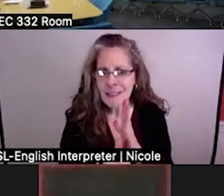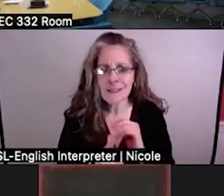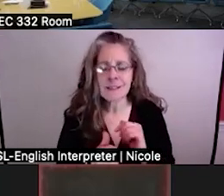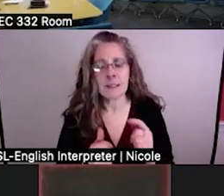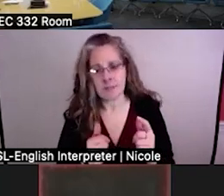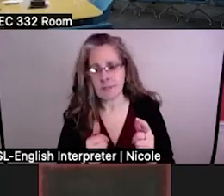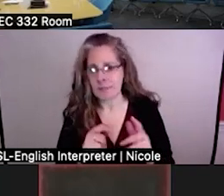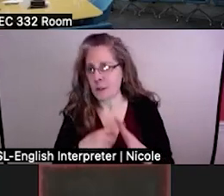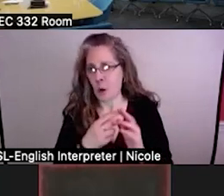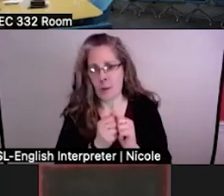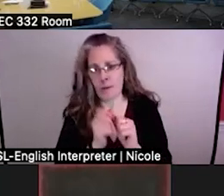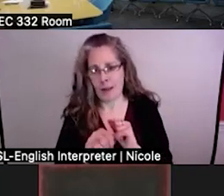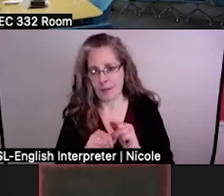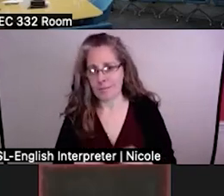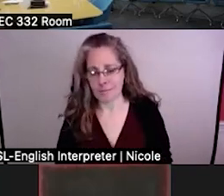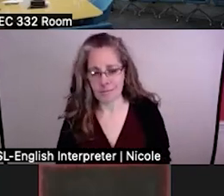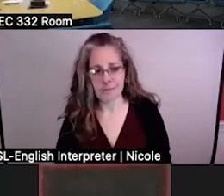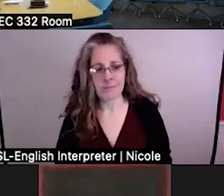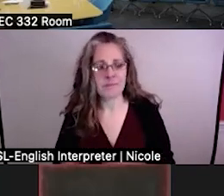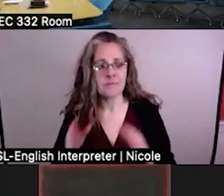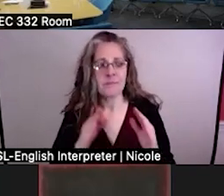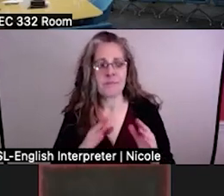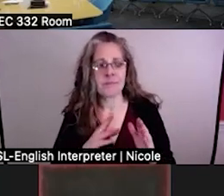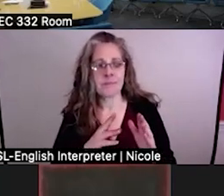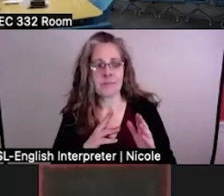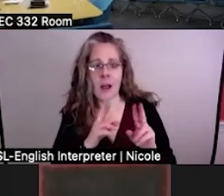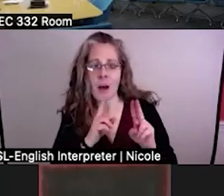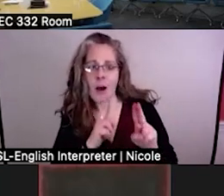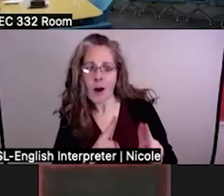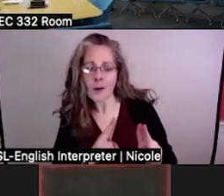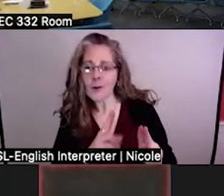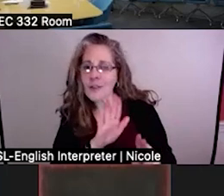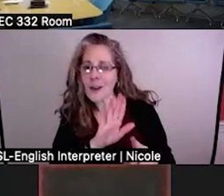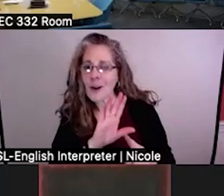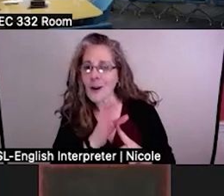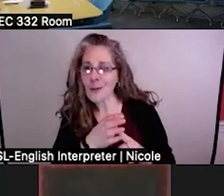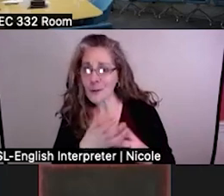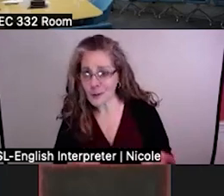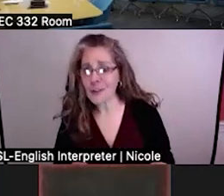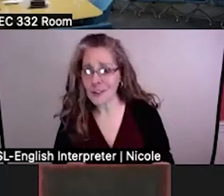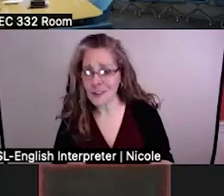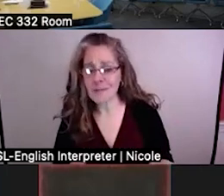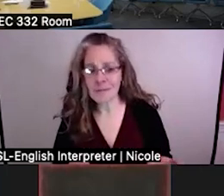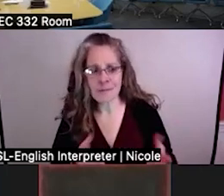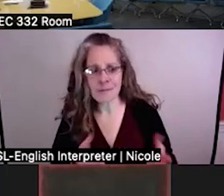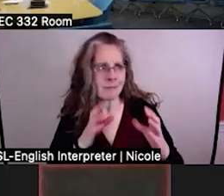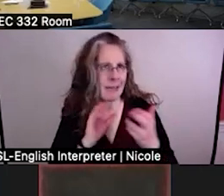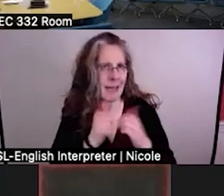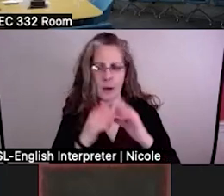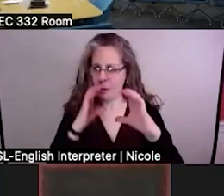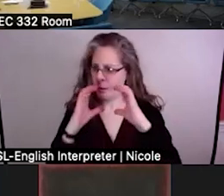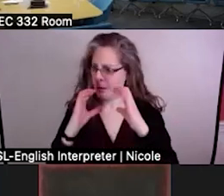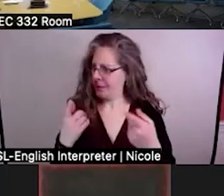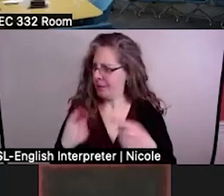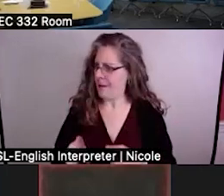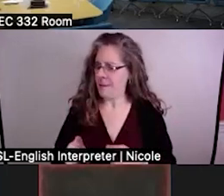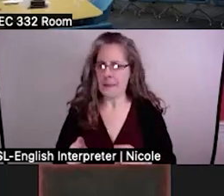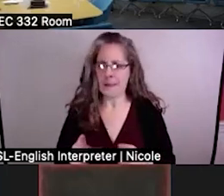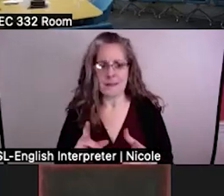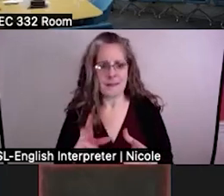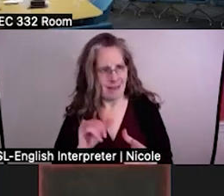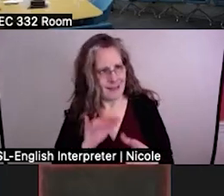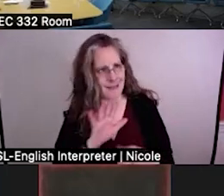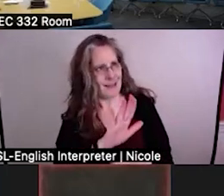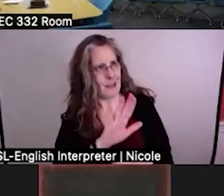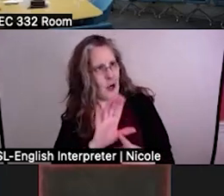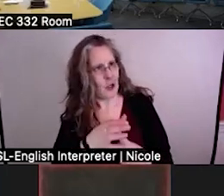easier. Honoring neurodivergent culture, see it as a culture. Like how communication happens, how it's all culture.